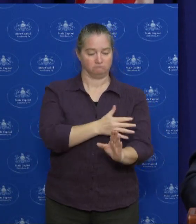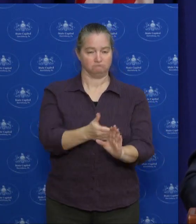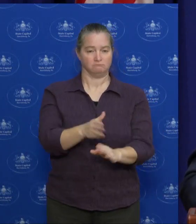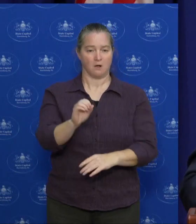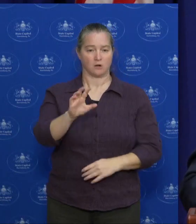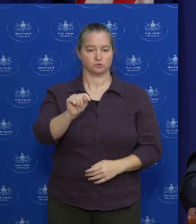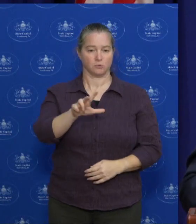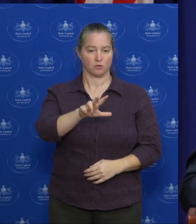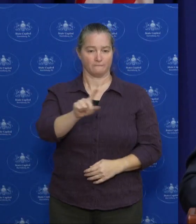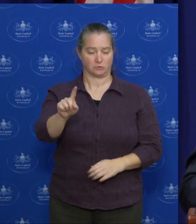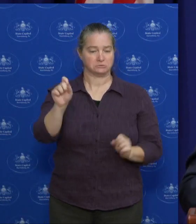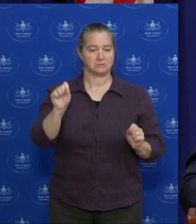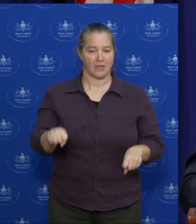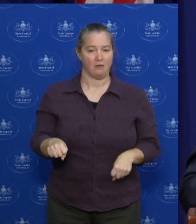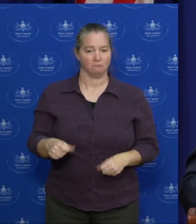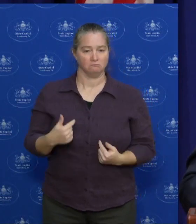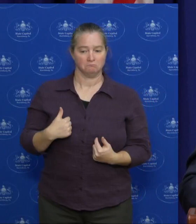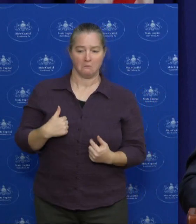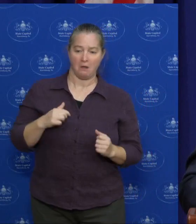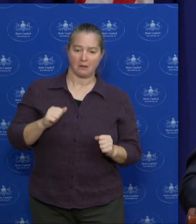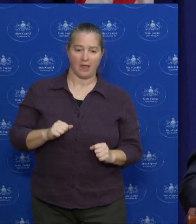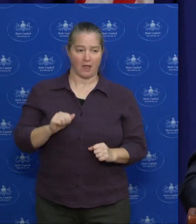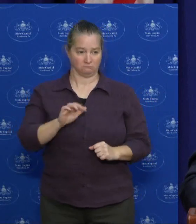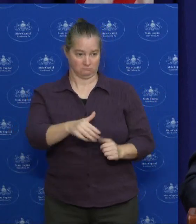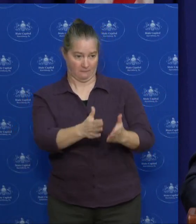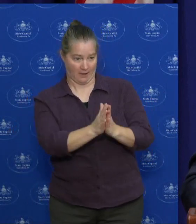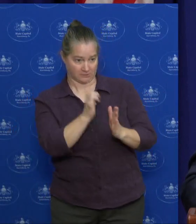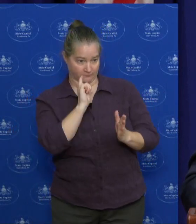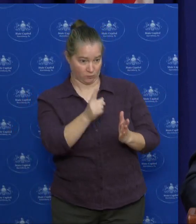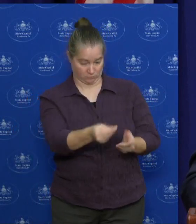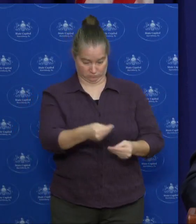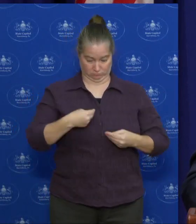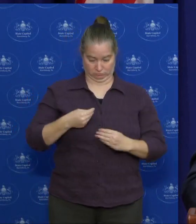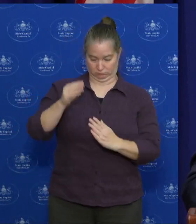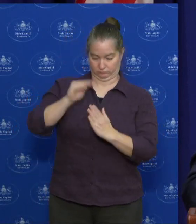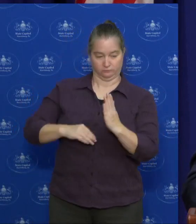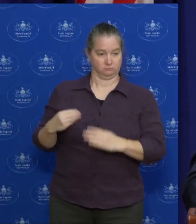deadline. They can apply for, receive,